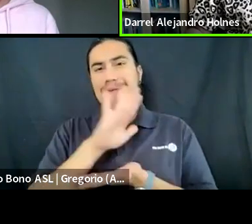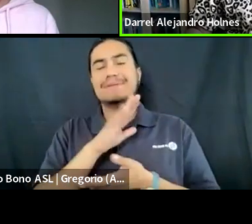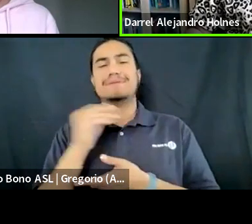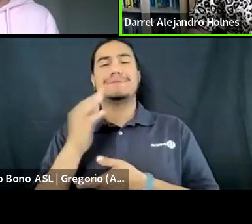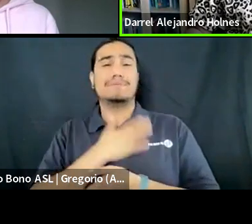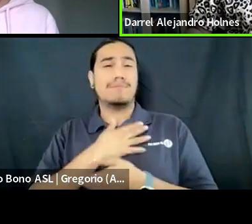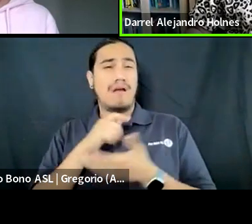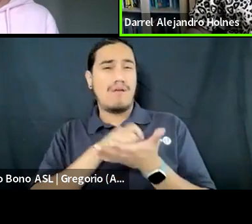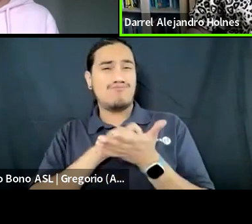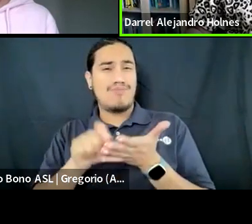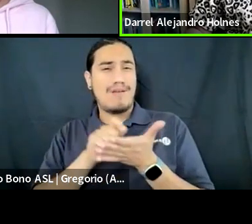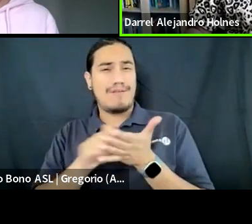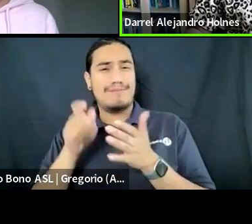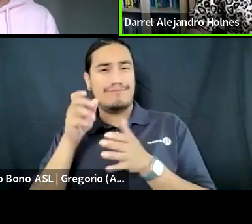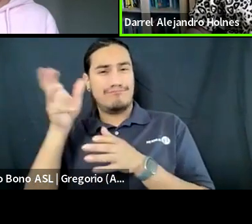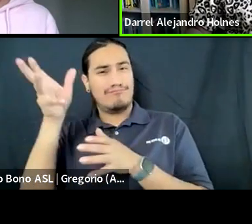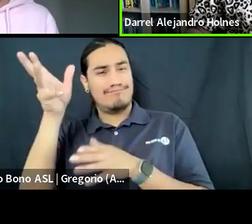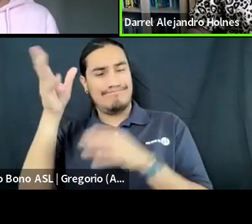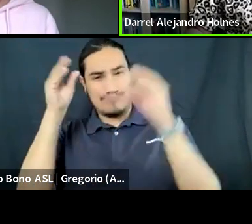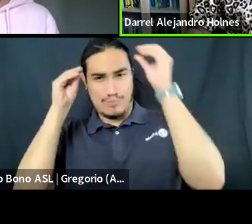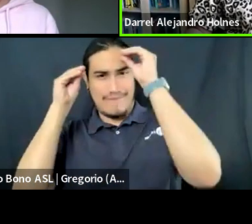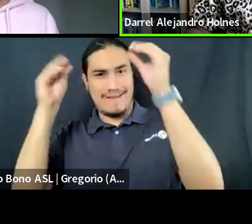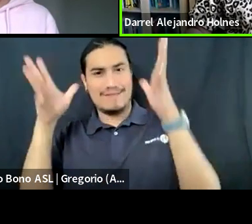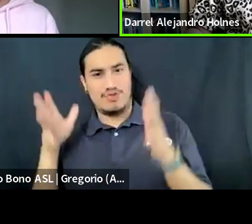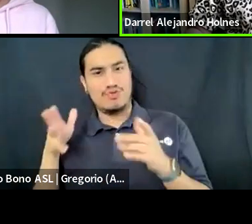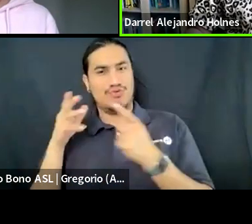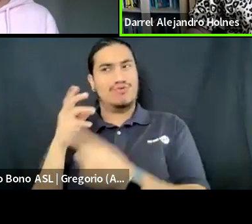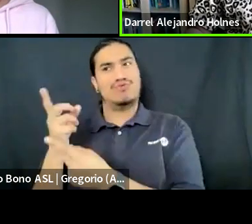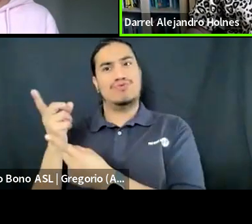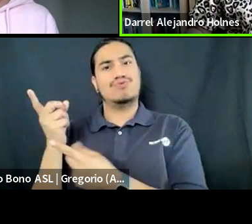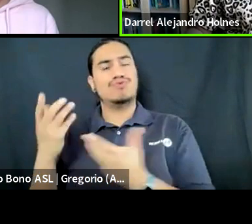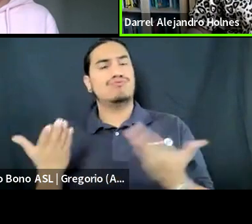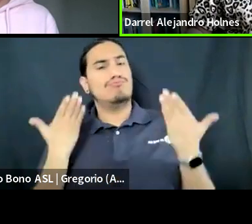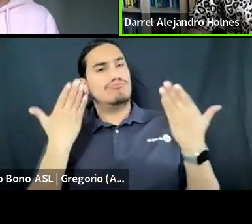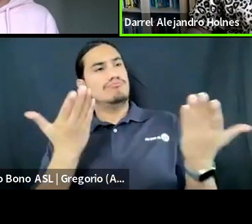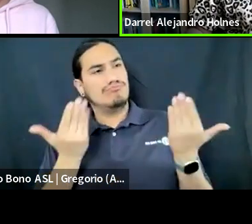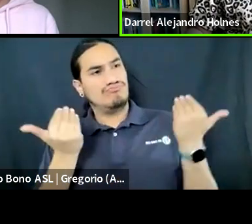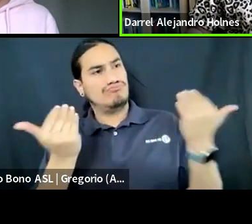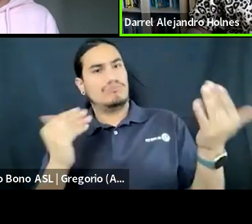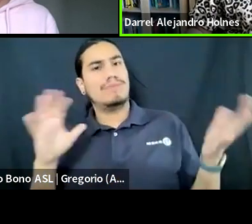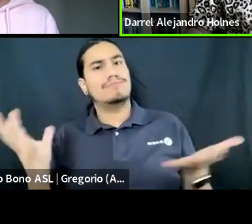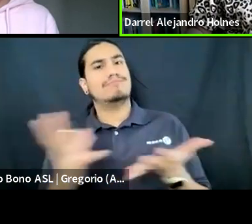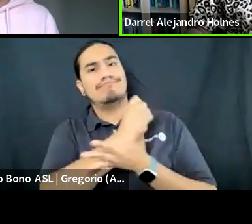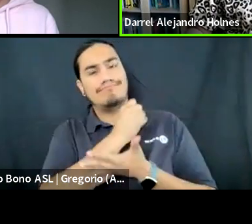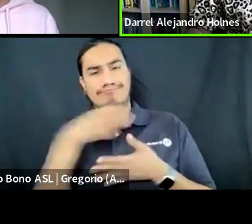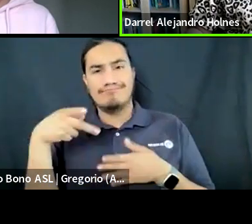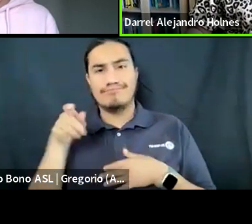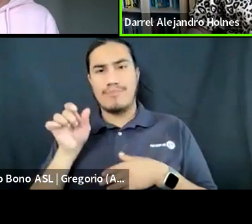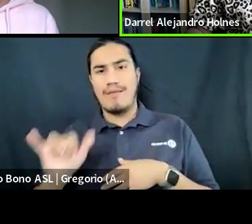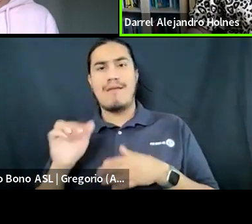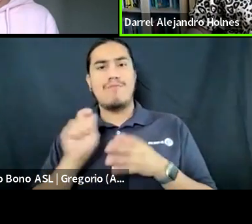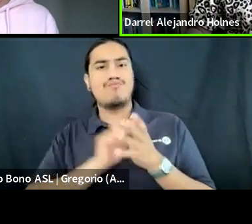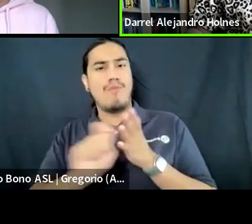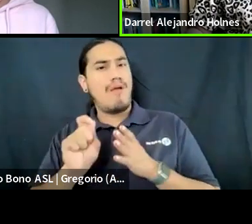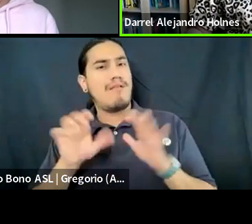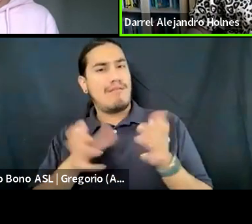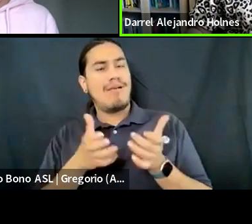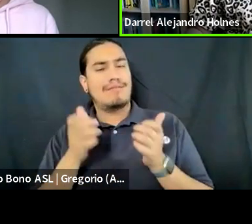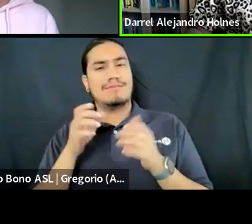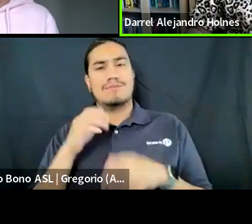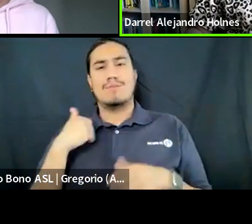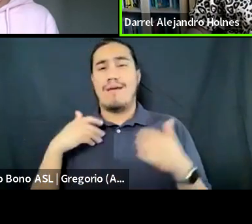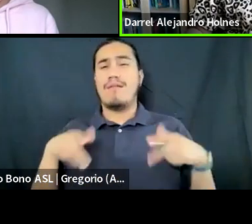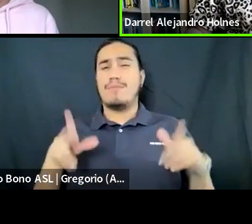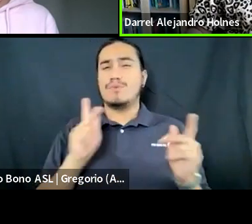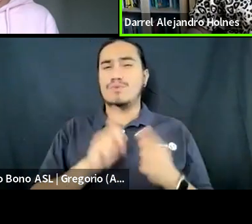writing professors really encouraged me to take a playwriting class because we had the unique opportunity to study with Edward